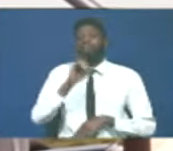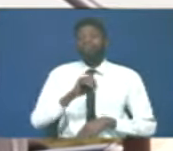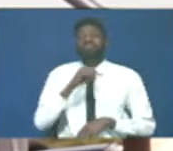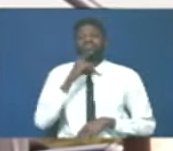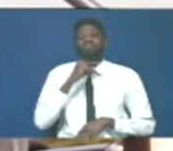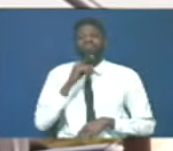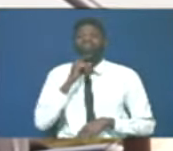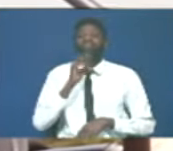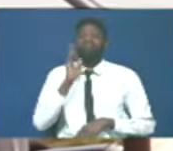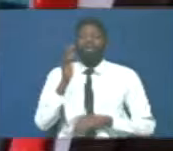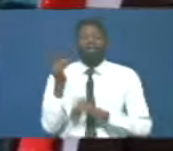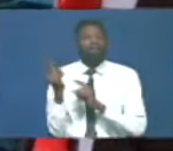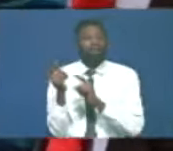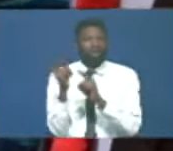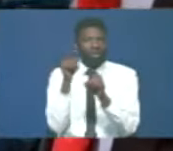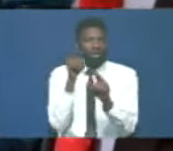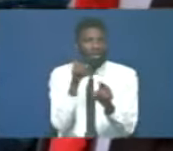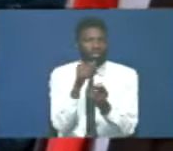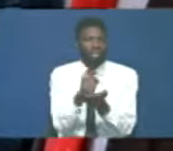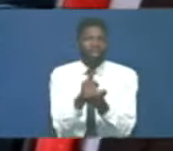one solution or the other.